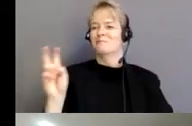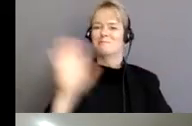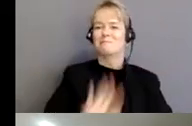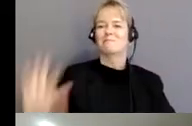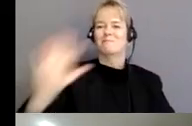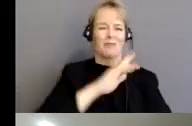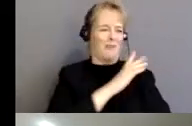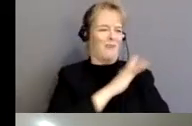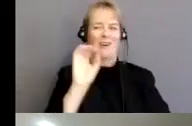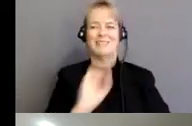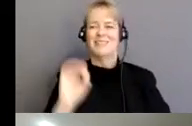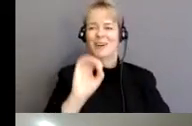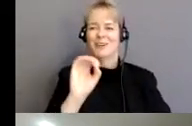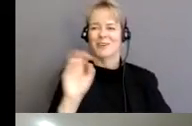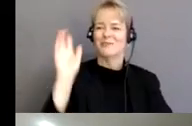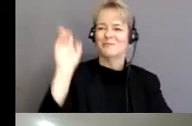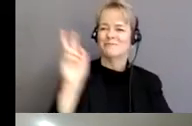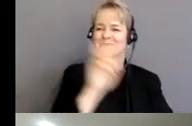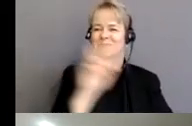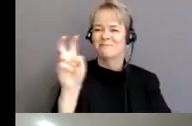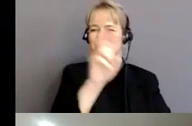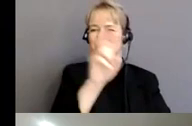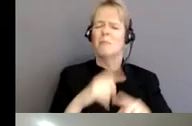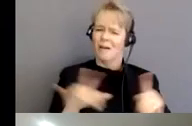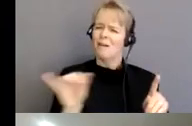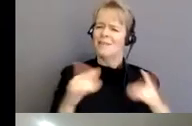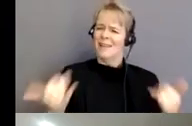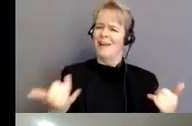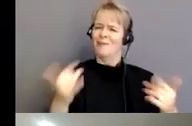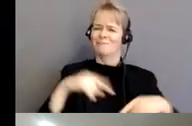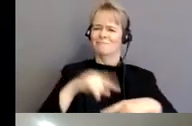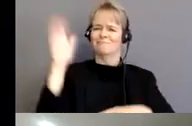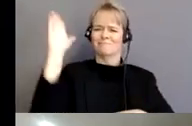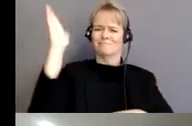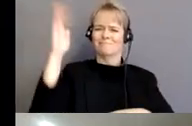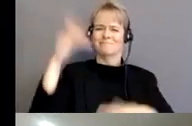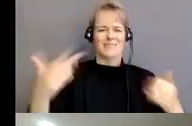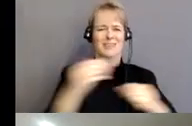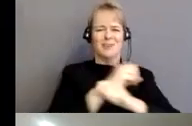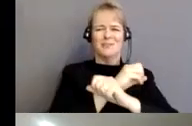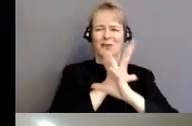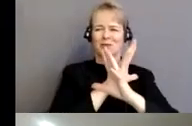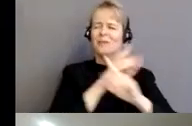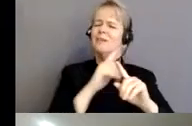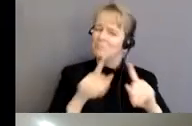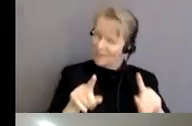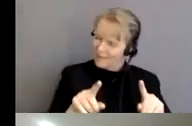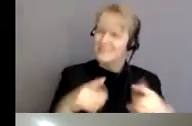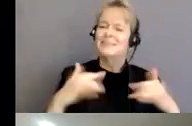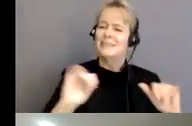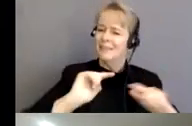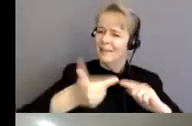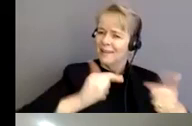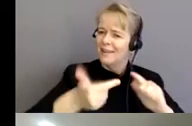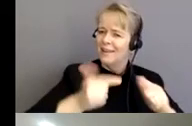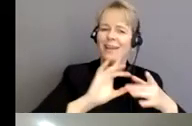you virtually, but we also engage with you because you have the opportunity to also ask us questions. And this